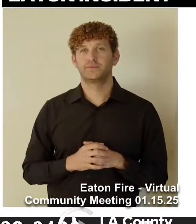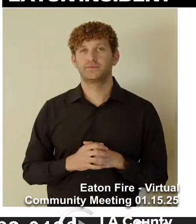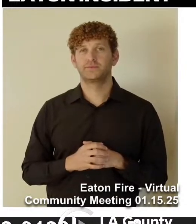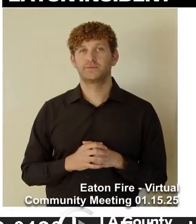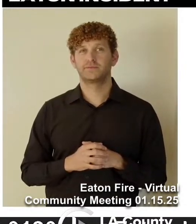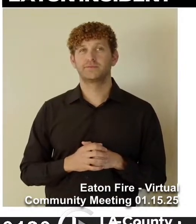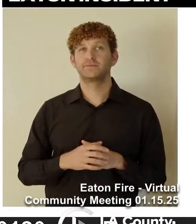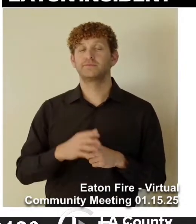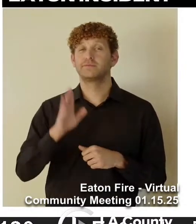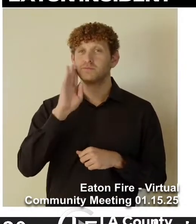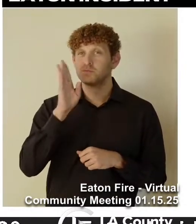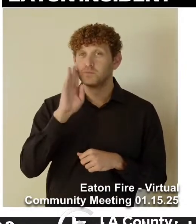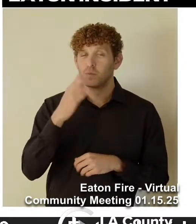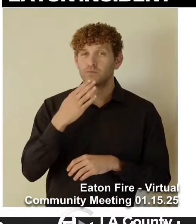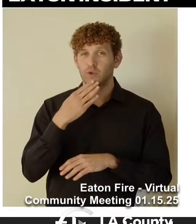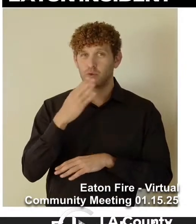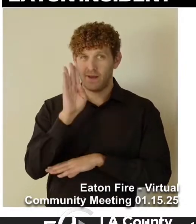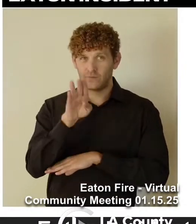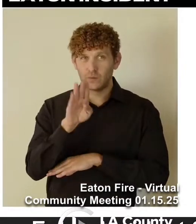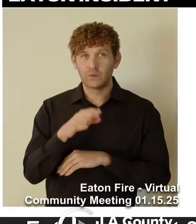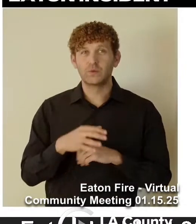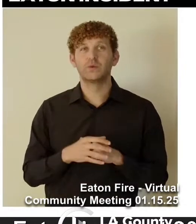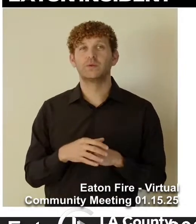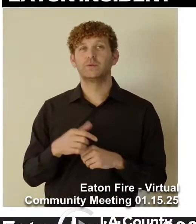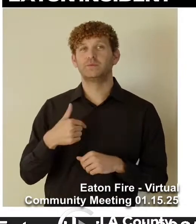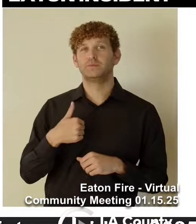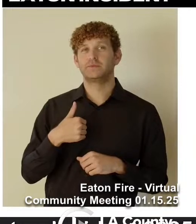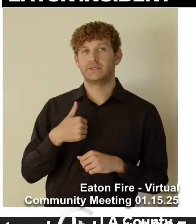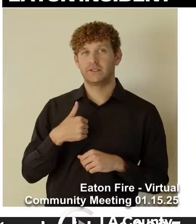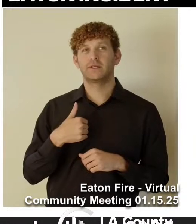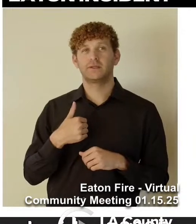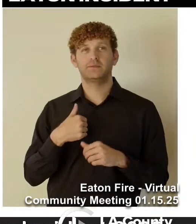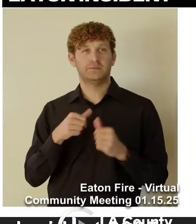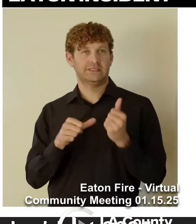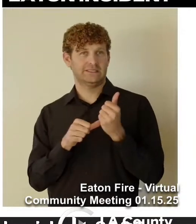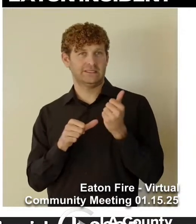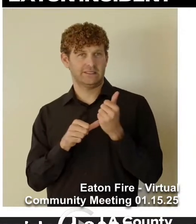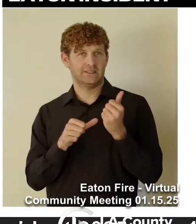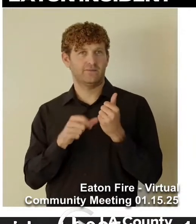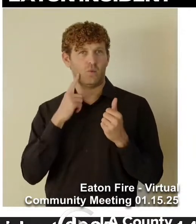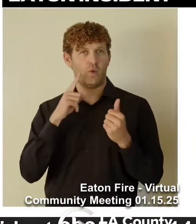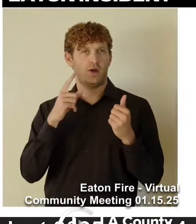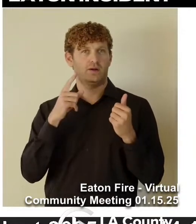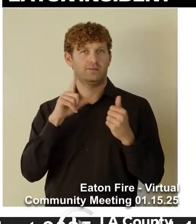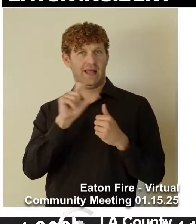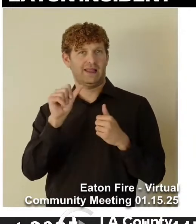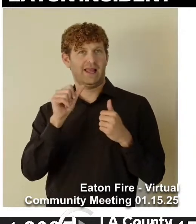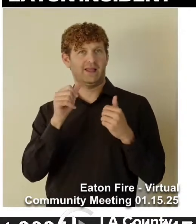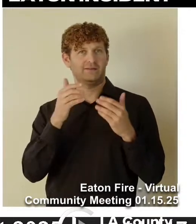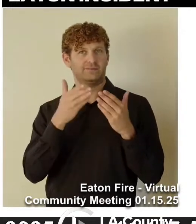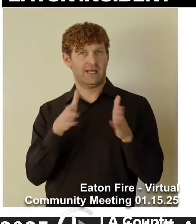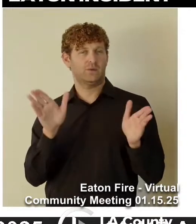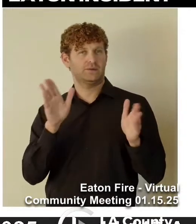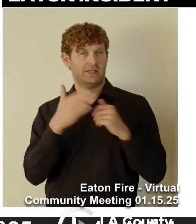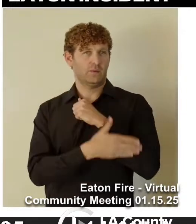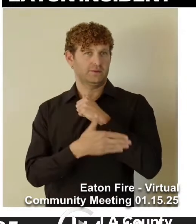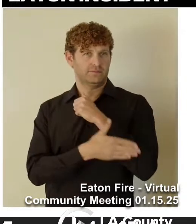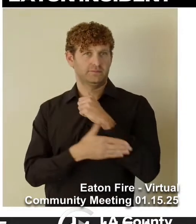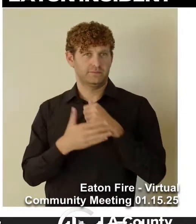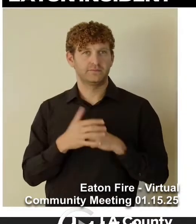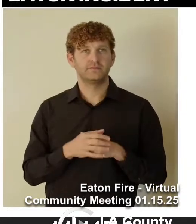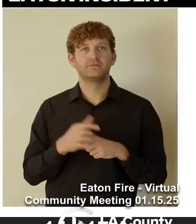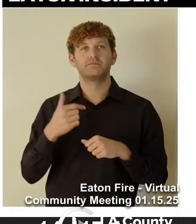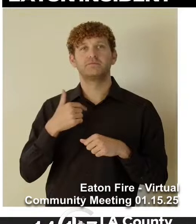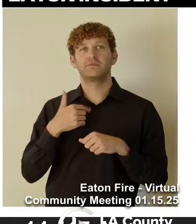Hello, good afternoon. I'm Sid Tesoro, Deputy Director, Los Angeles County Public Works, with a message for residents affected by the